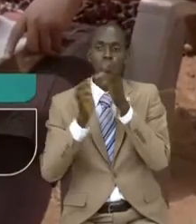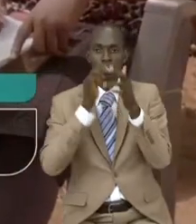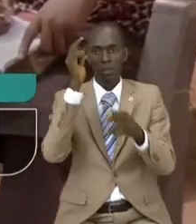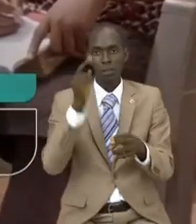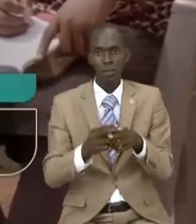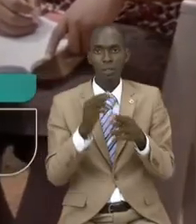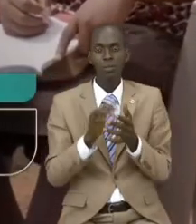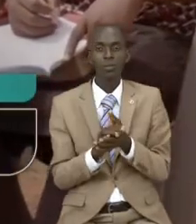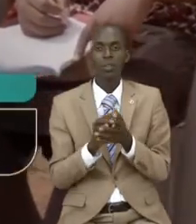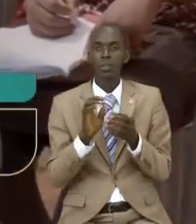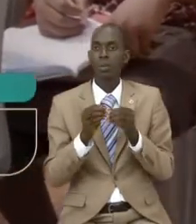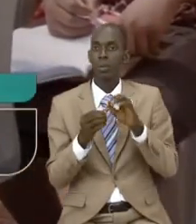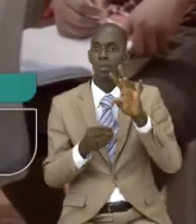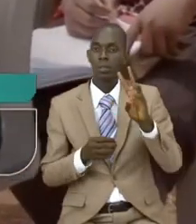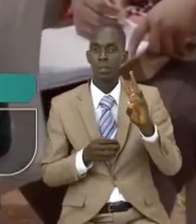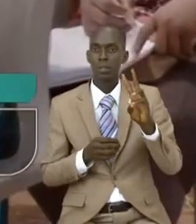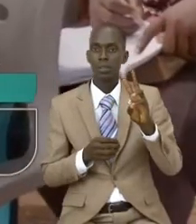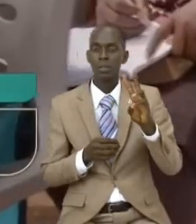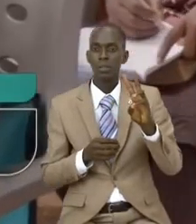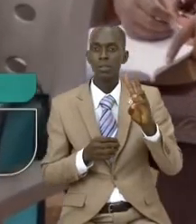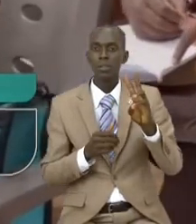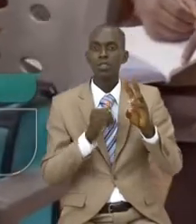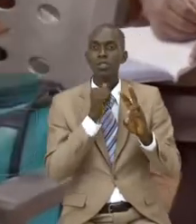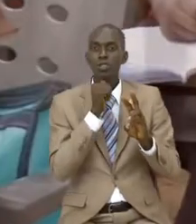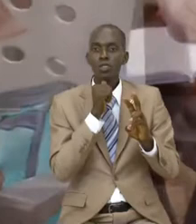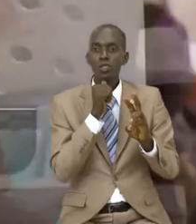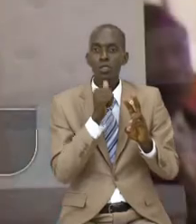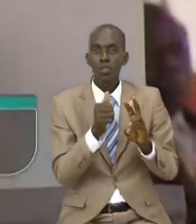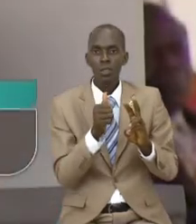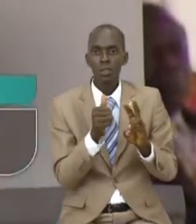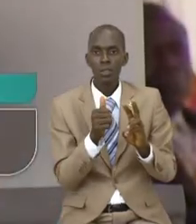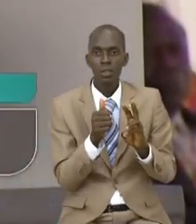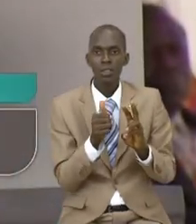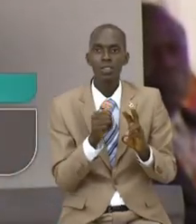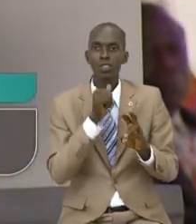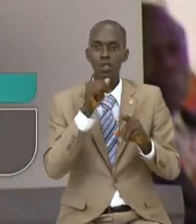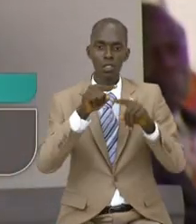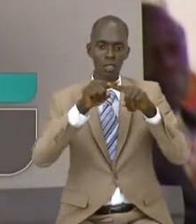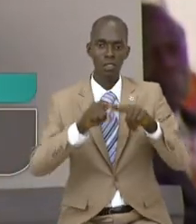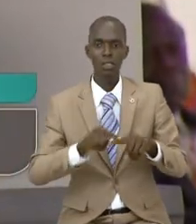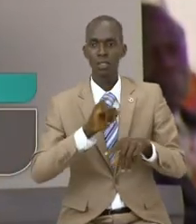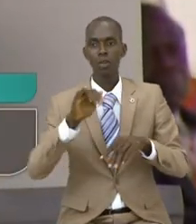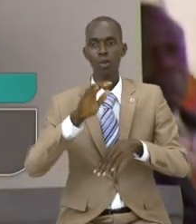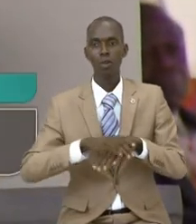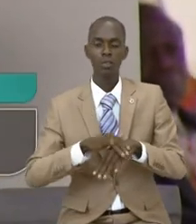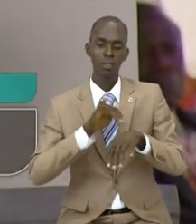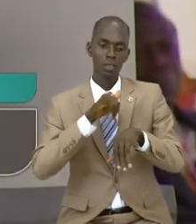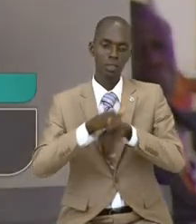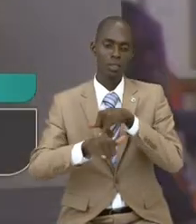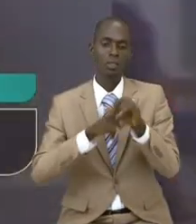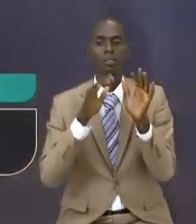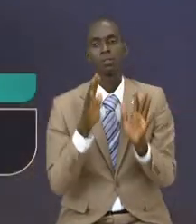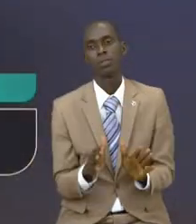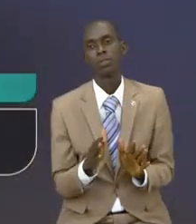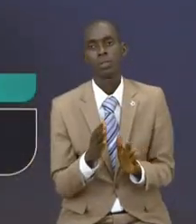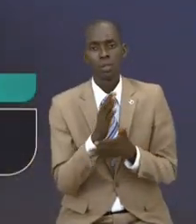name. Number six, not leaning on deceivers. There are people that,